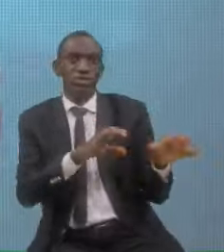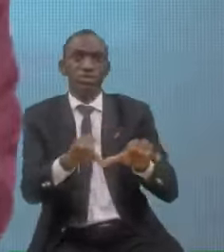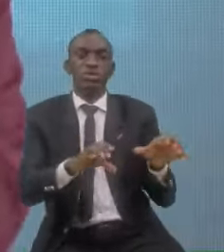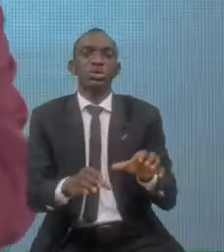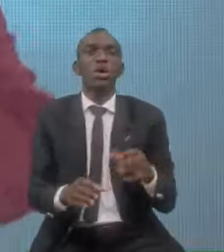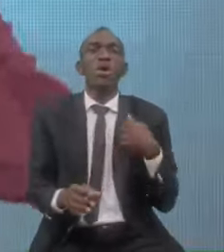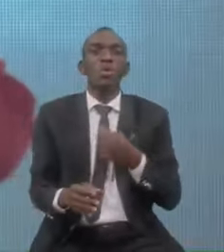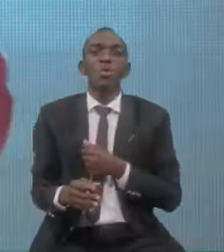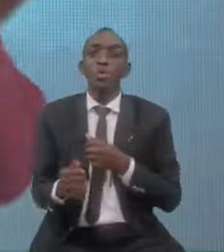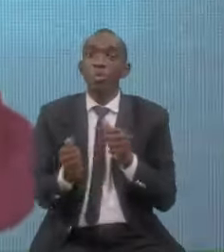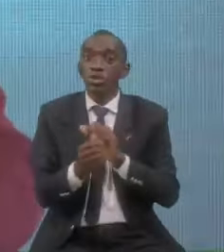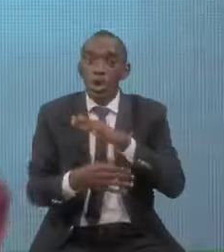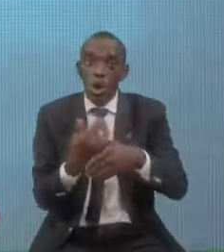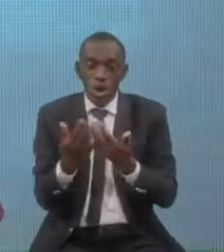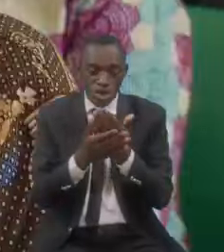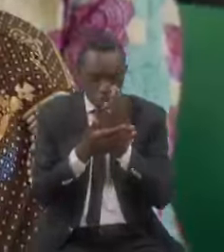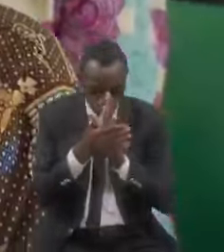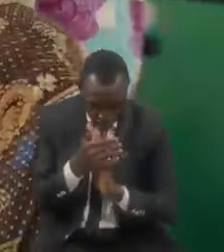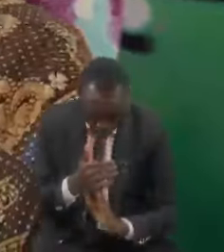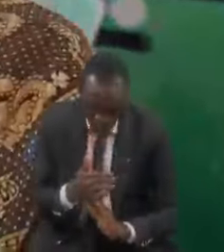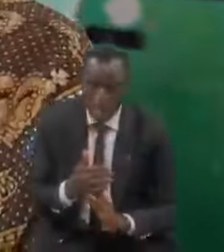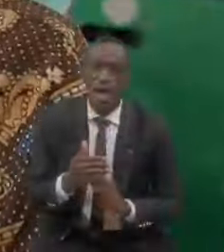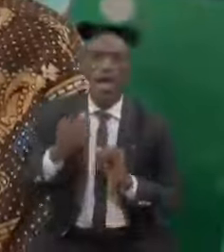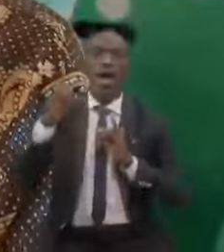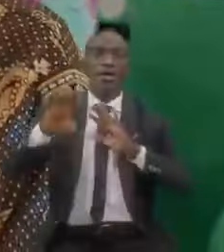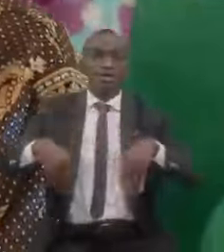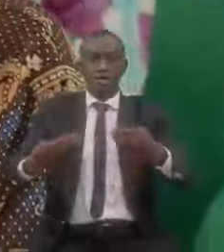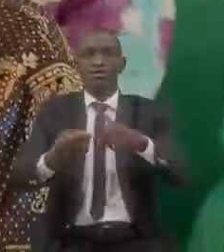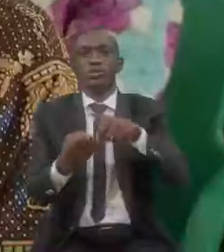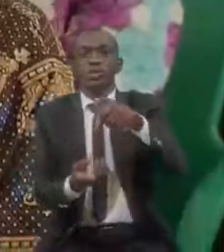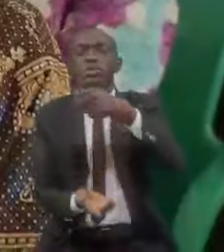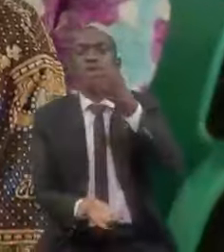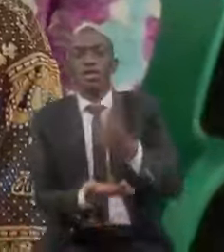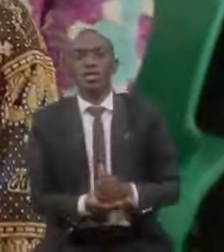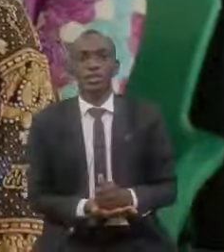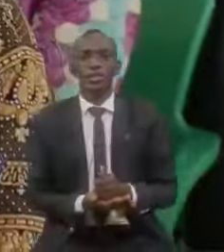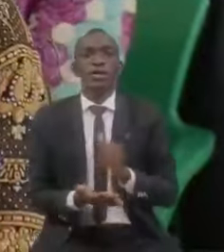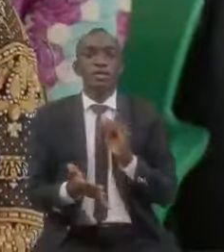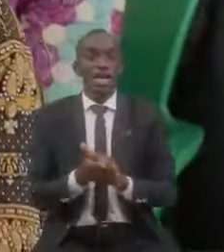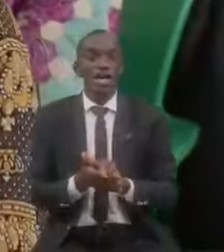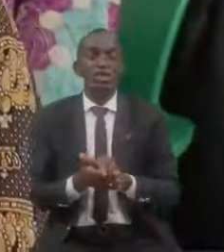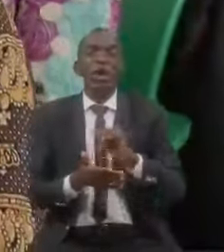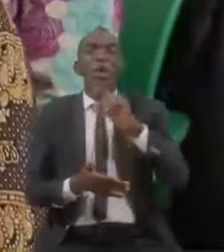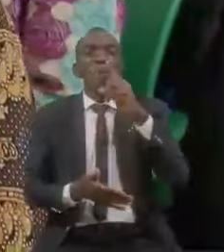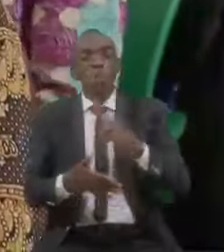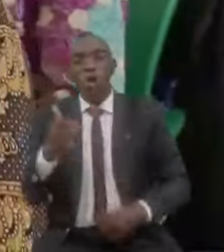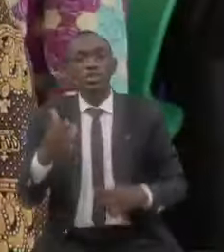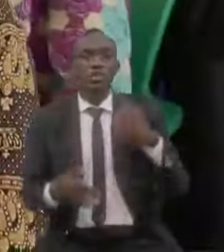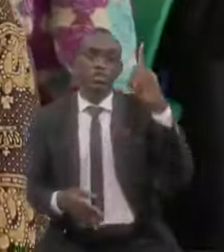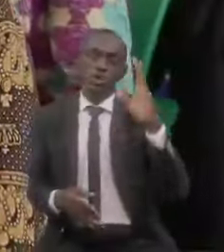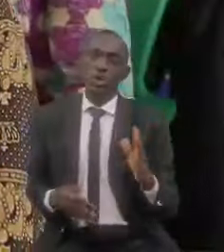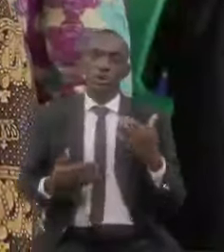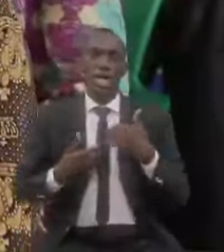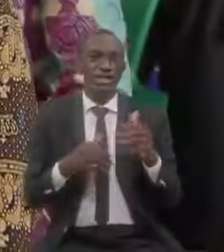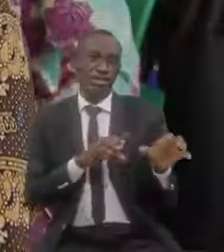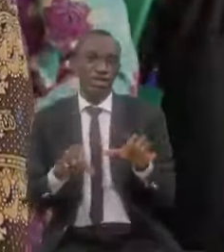humility, I pass it on to you. That what God has done through